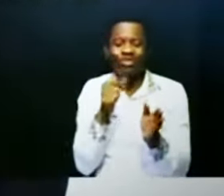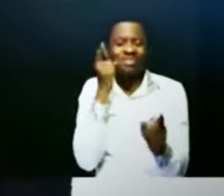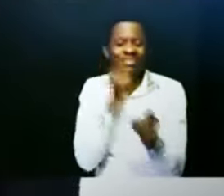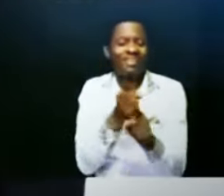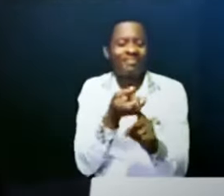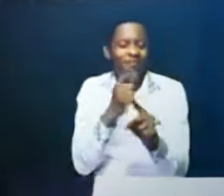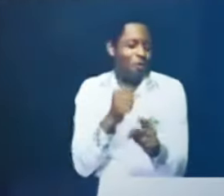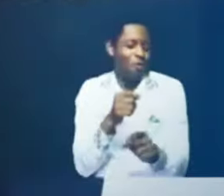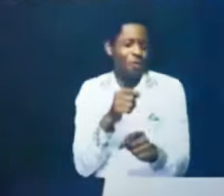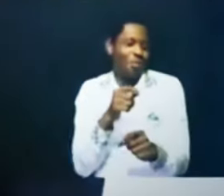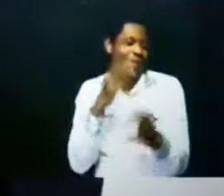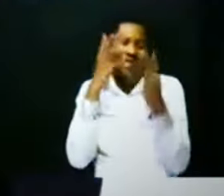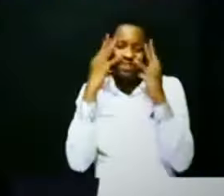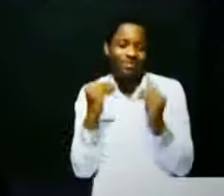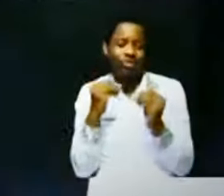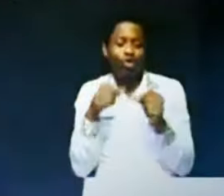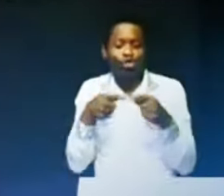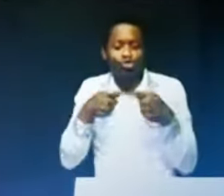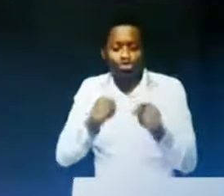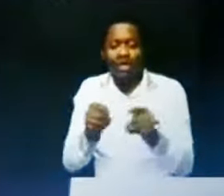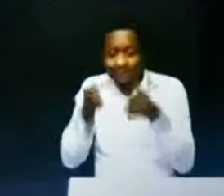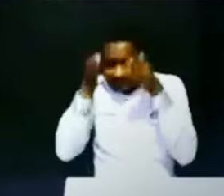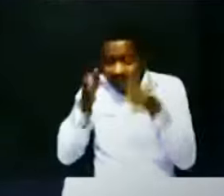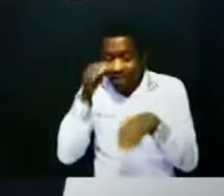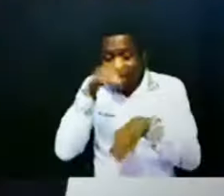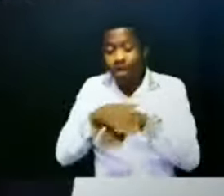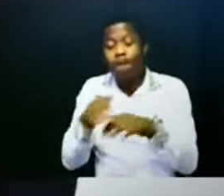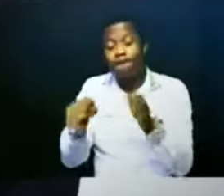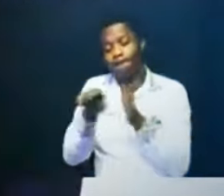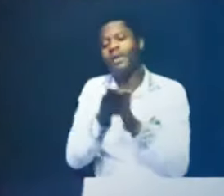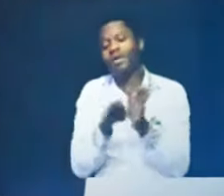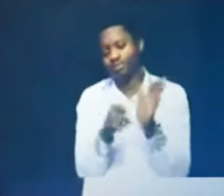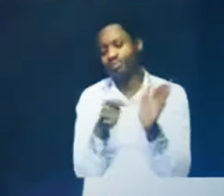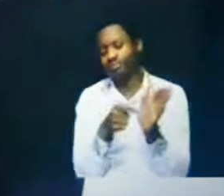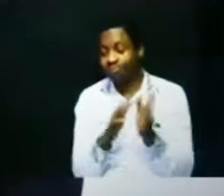not from my office. So I'm going to try and stay in scripture.